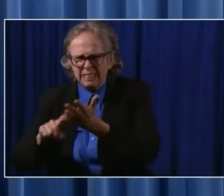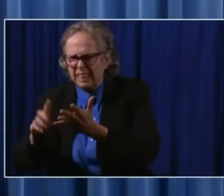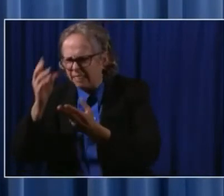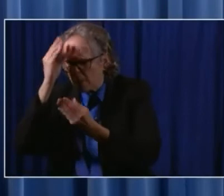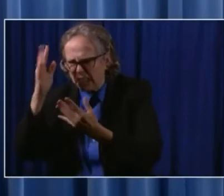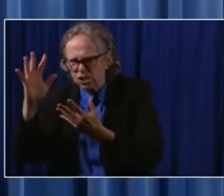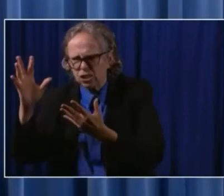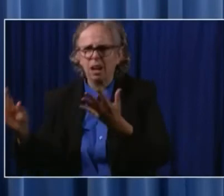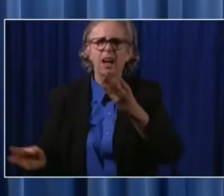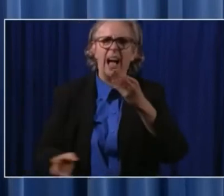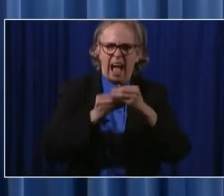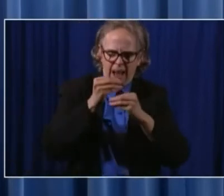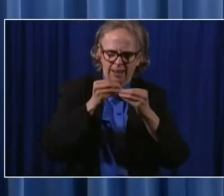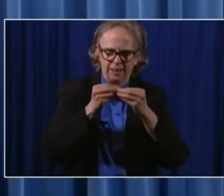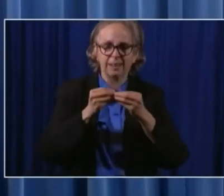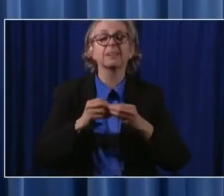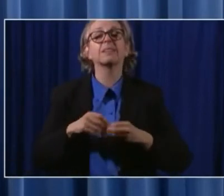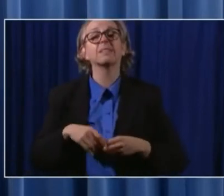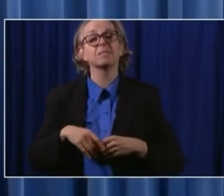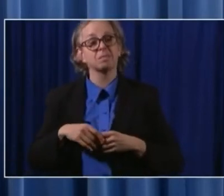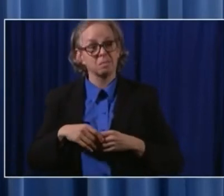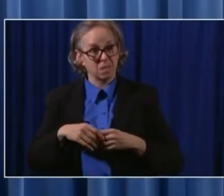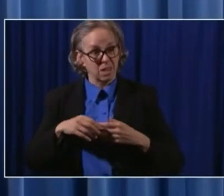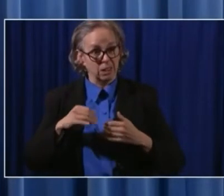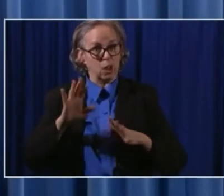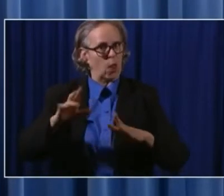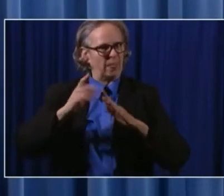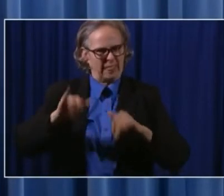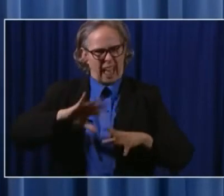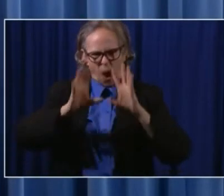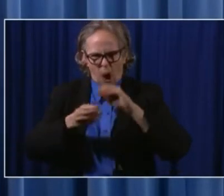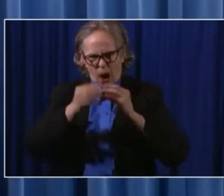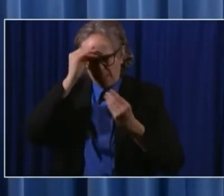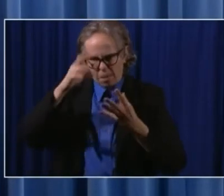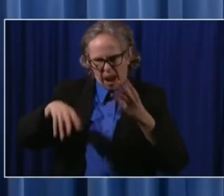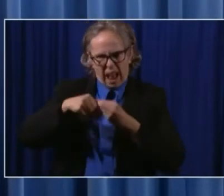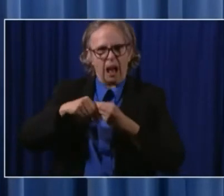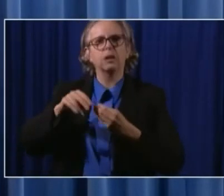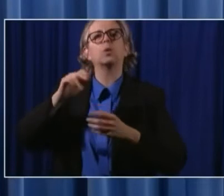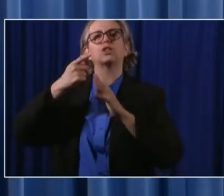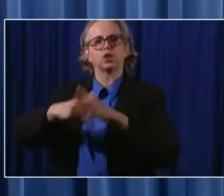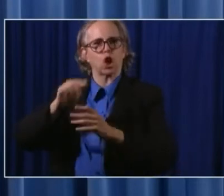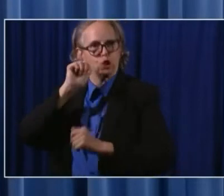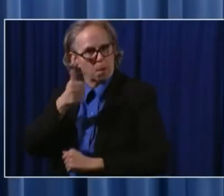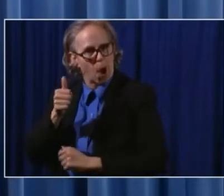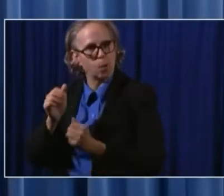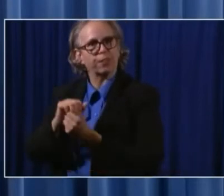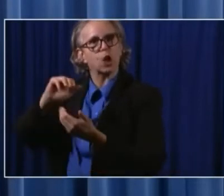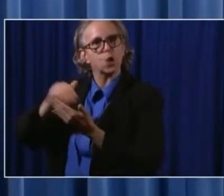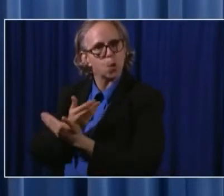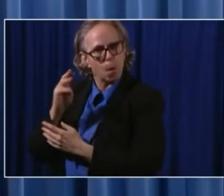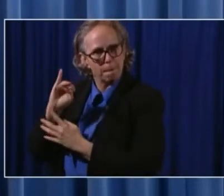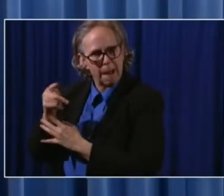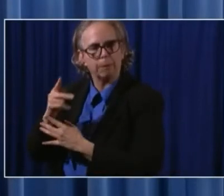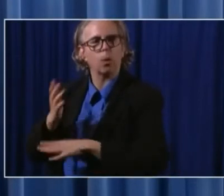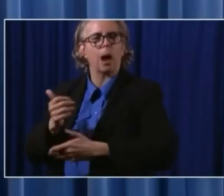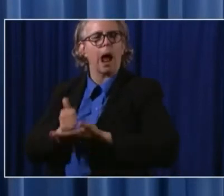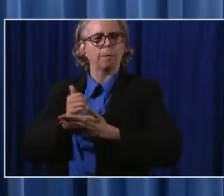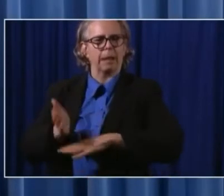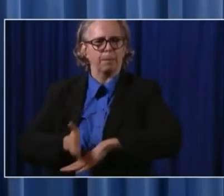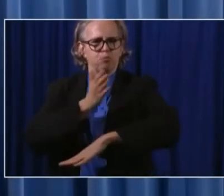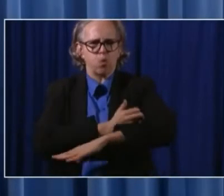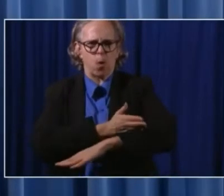beginning with this week's updated color system map for tomorrow, we are making an enhancement to our ICU